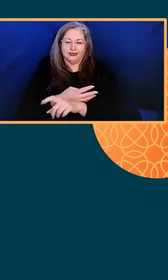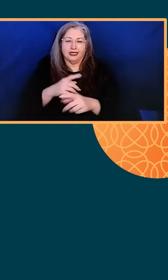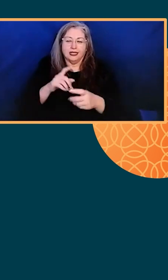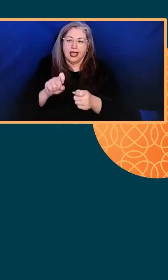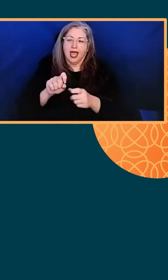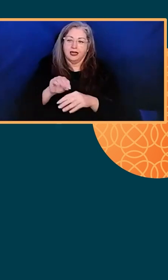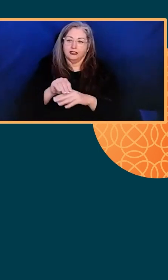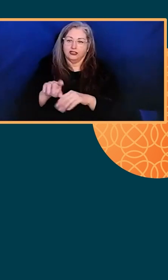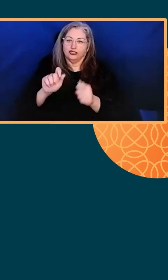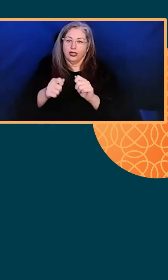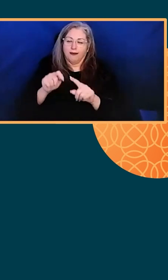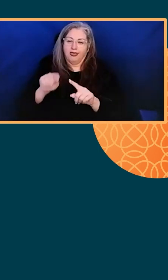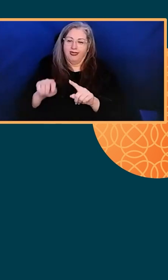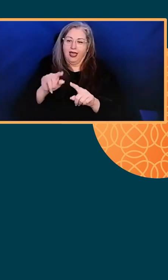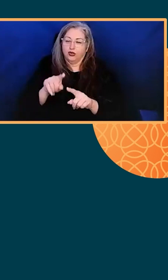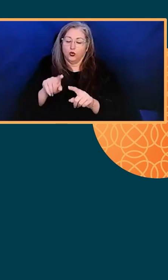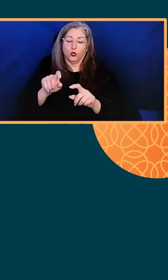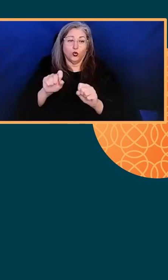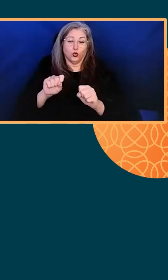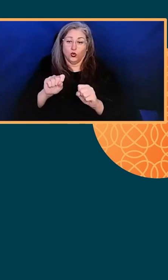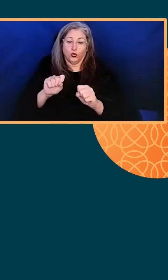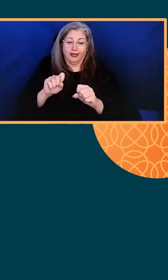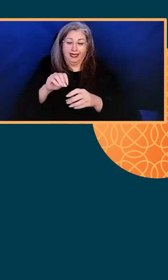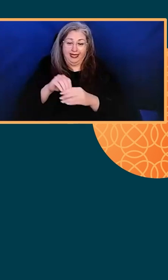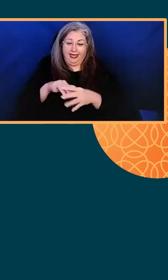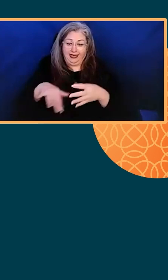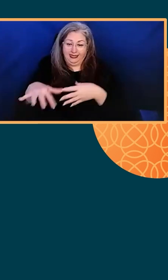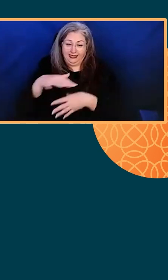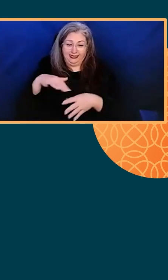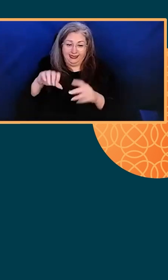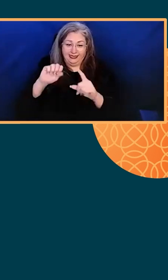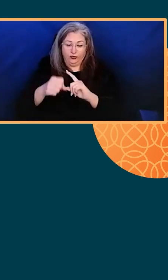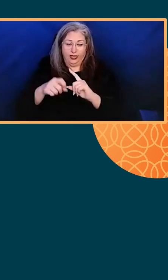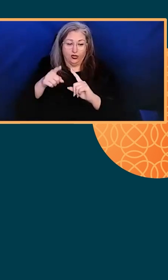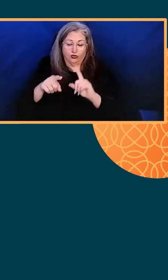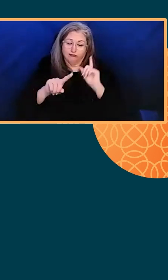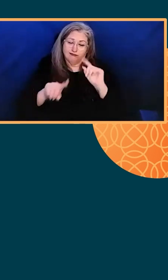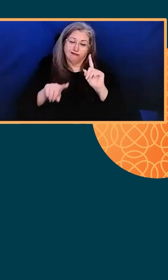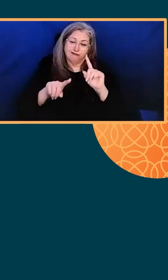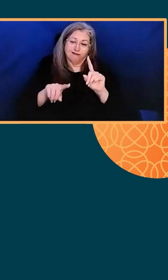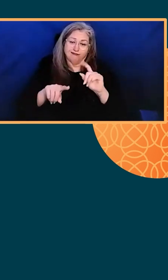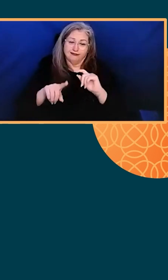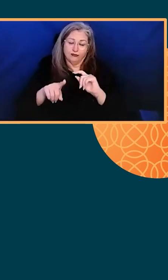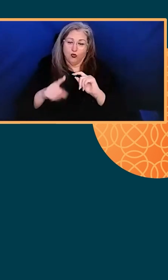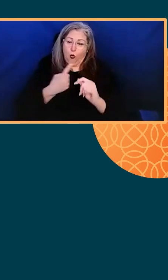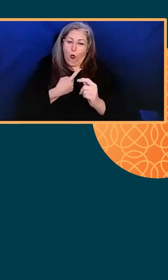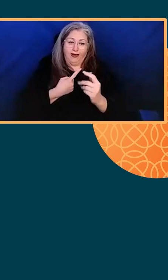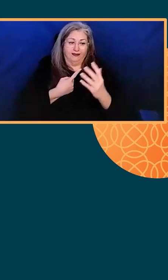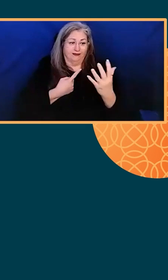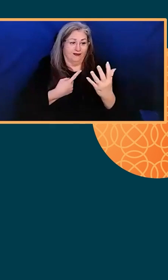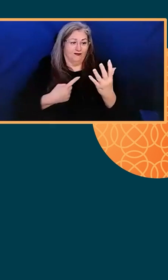as Micah is saying, that you could be in a context where you have been, you know, one of